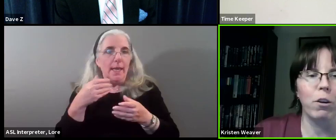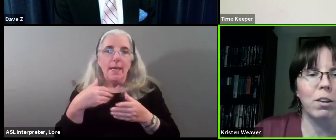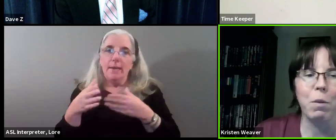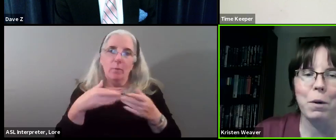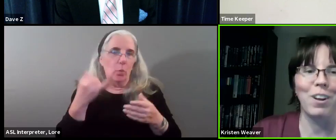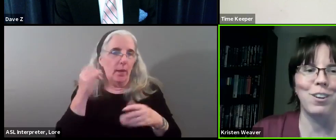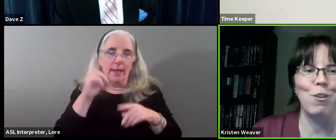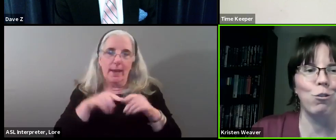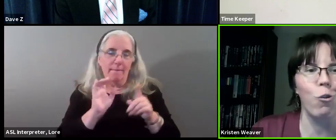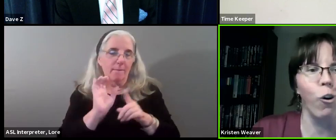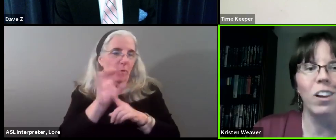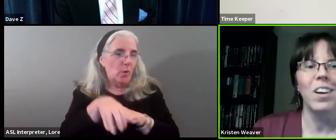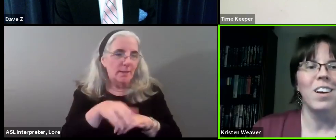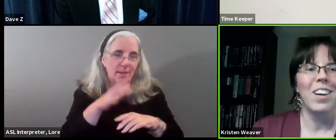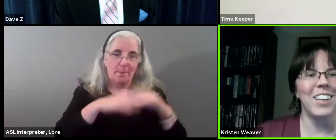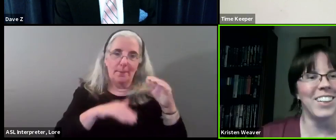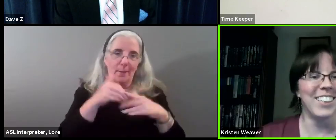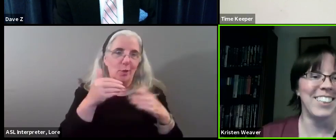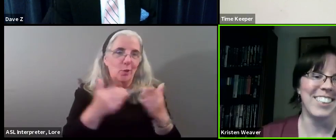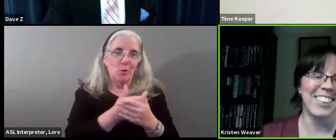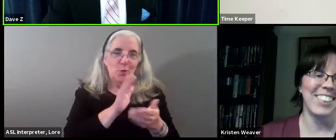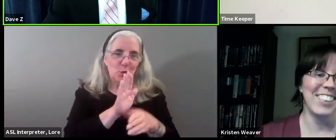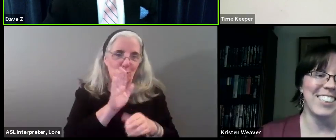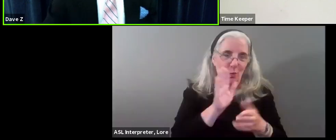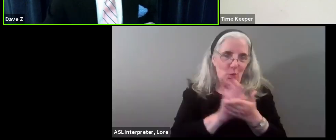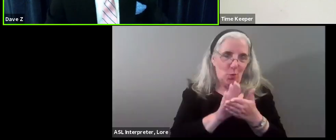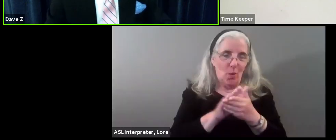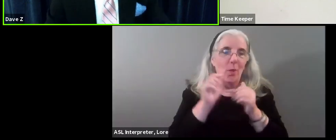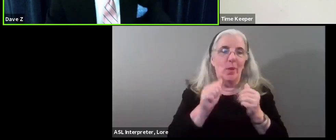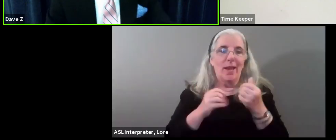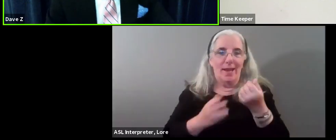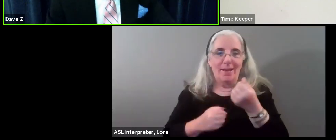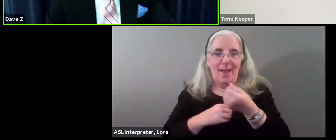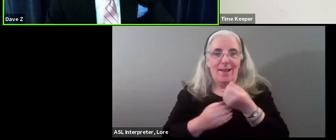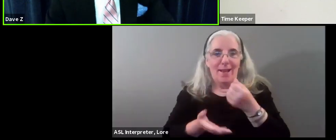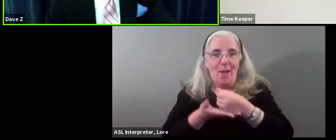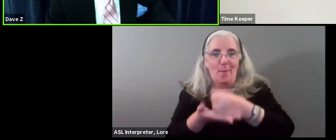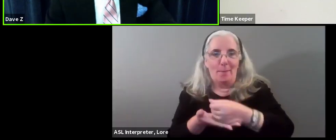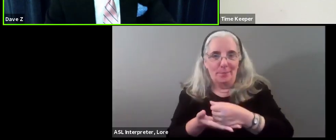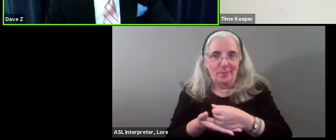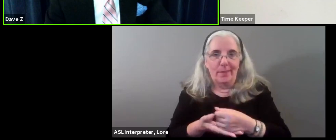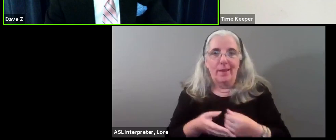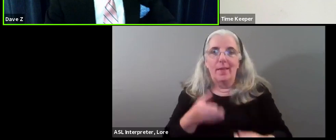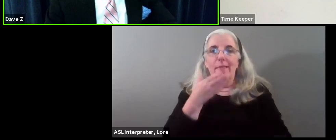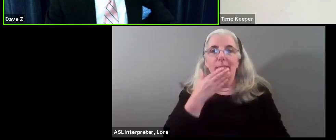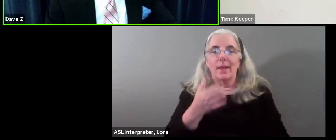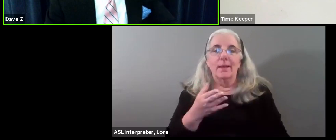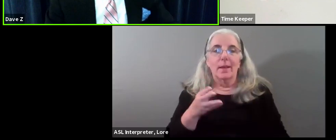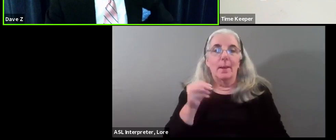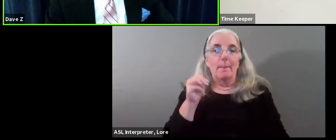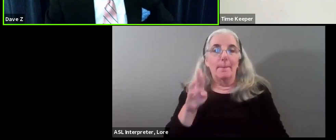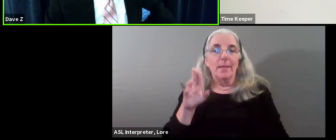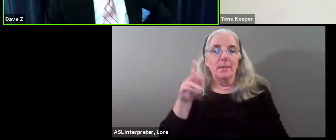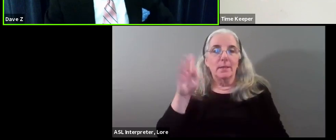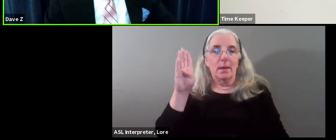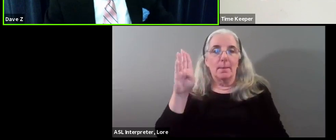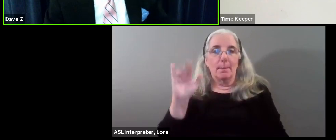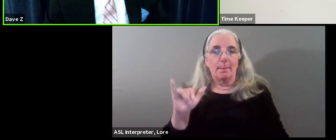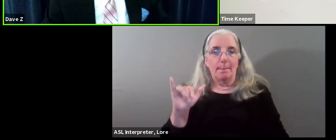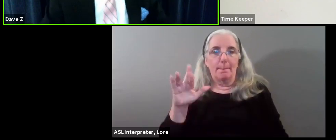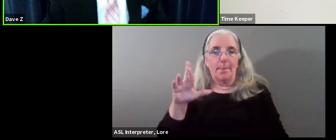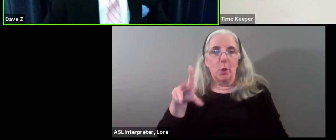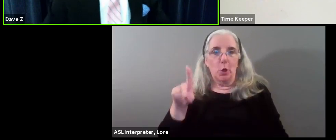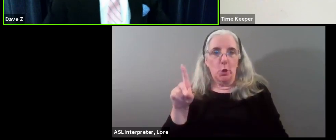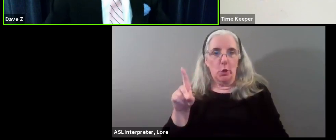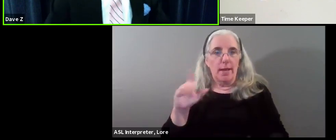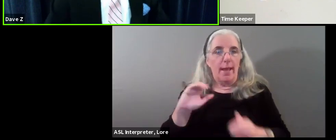force them to build us a new school. Thank you, Ms. Weaver. Thank you. Mr. Byrd, your thoughts on